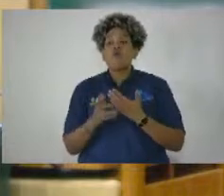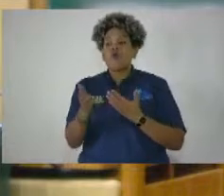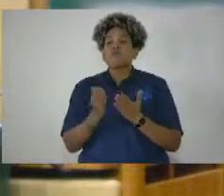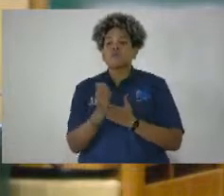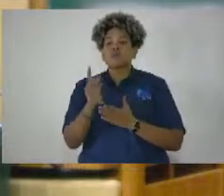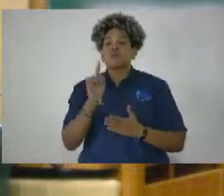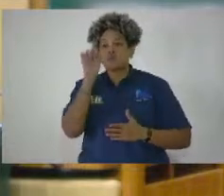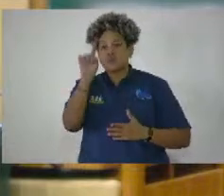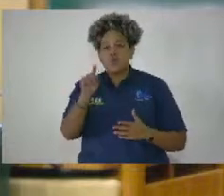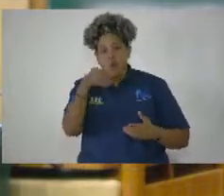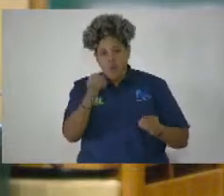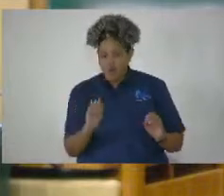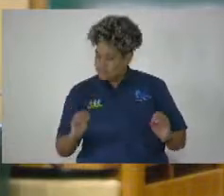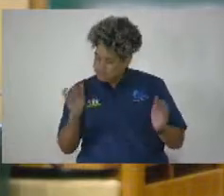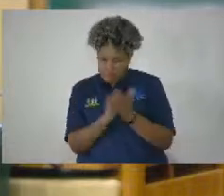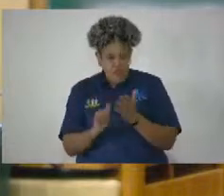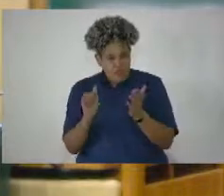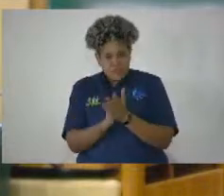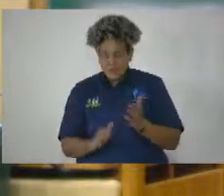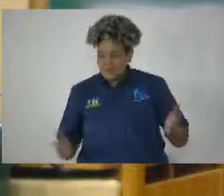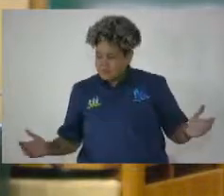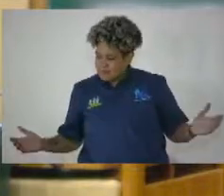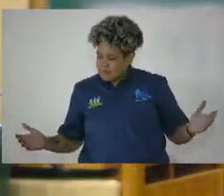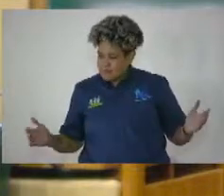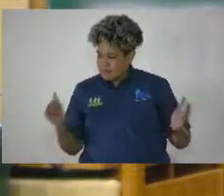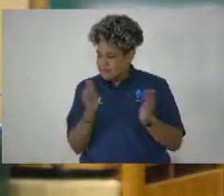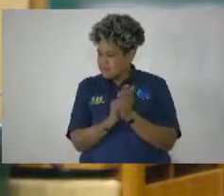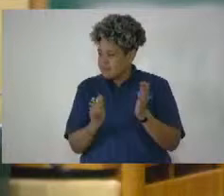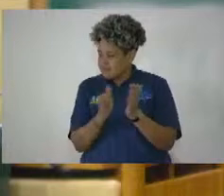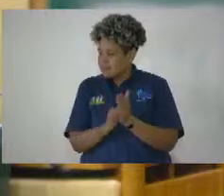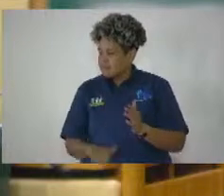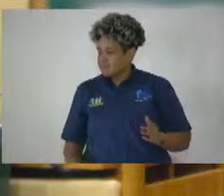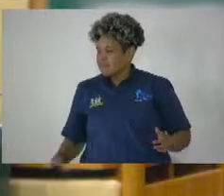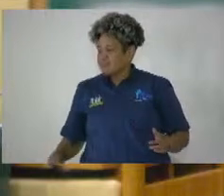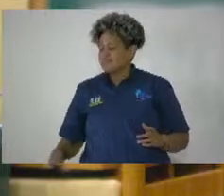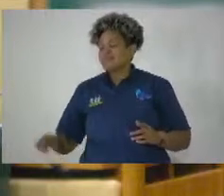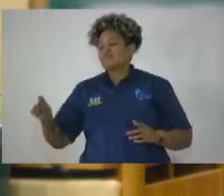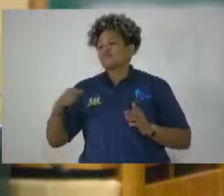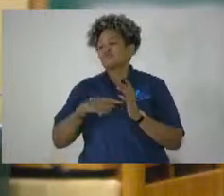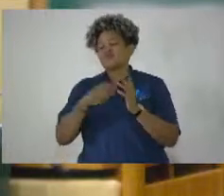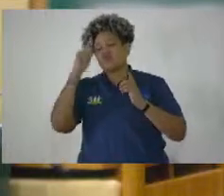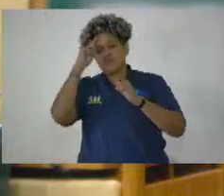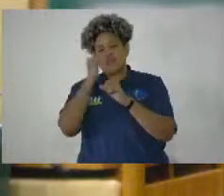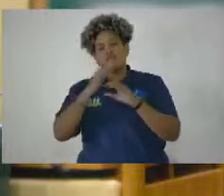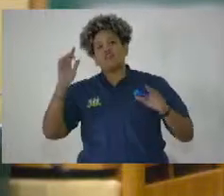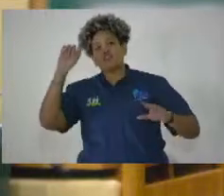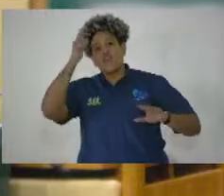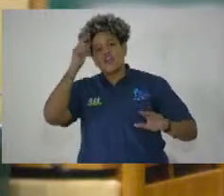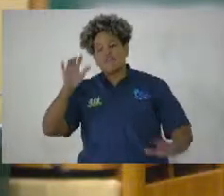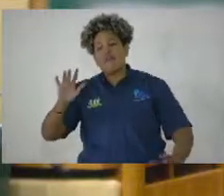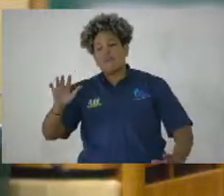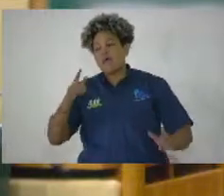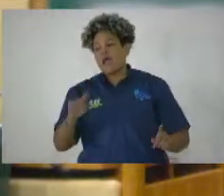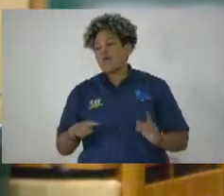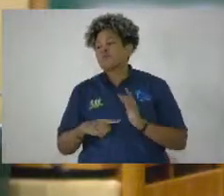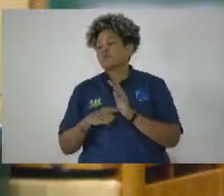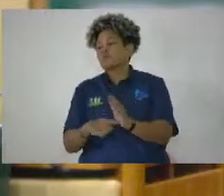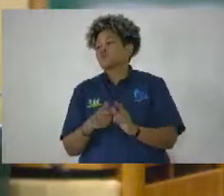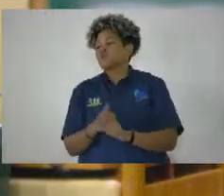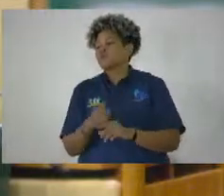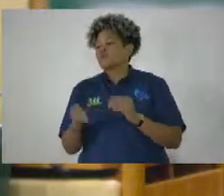going through an office. Impossible. It shows the vision of the government, Mr. Speaker, and it shows